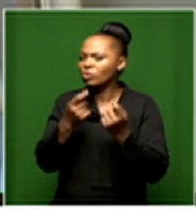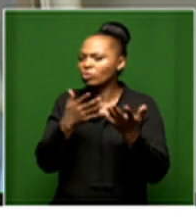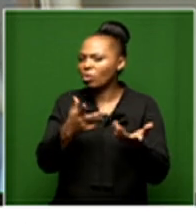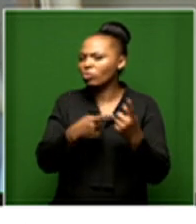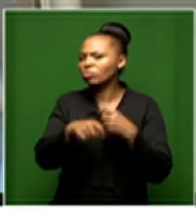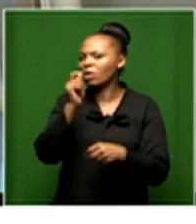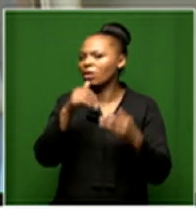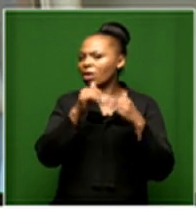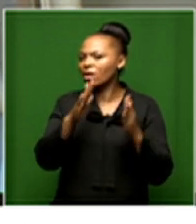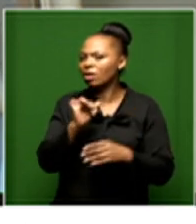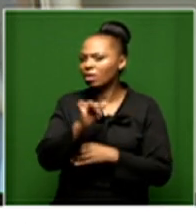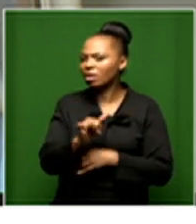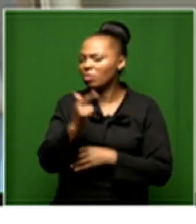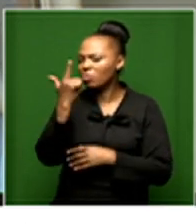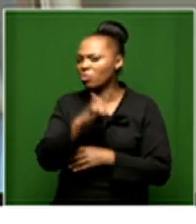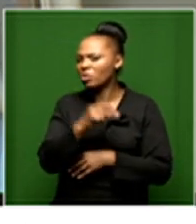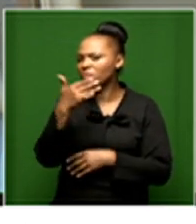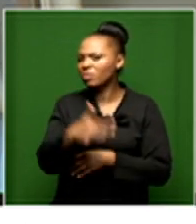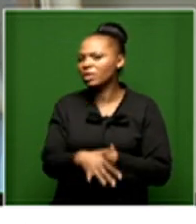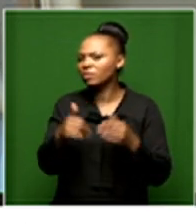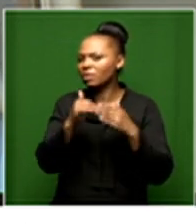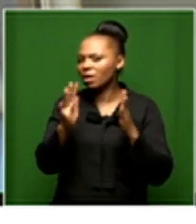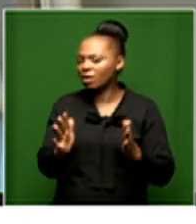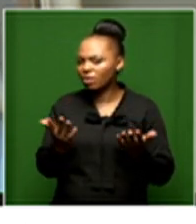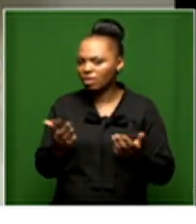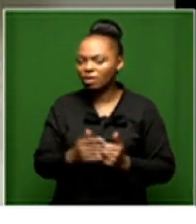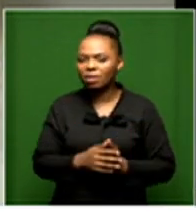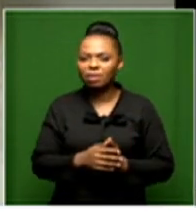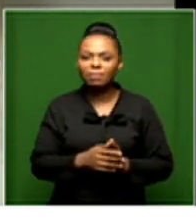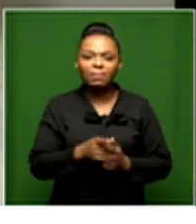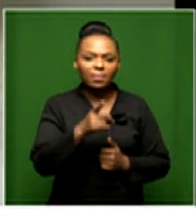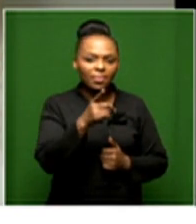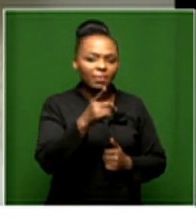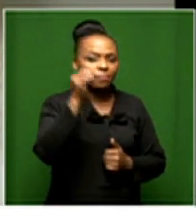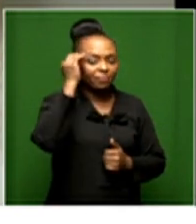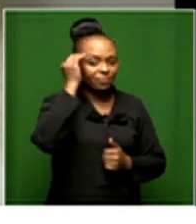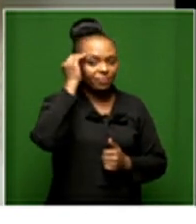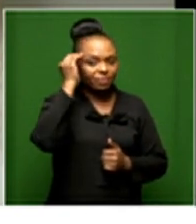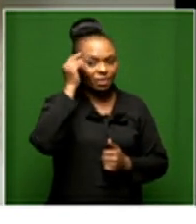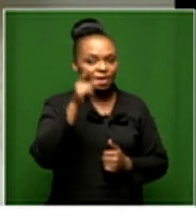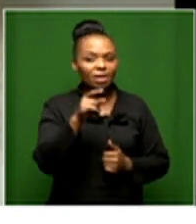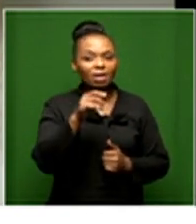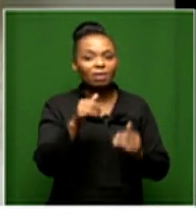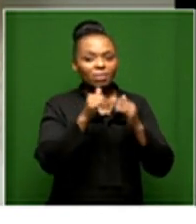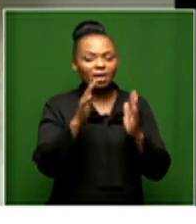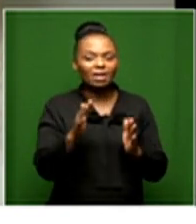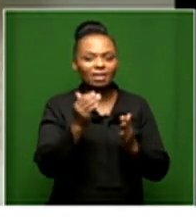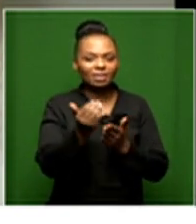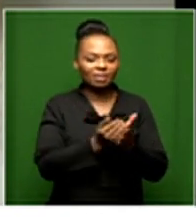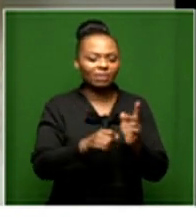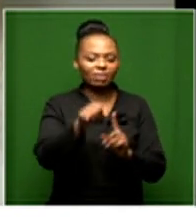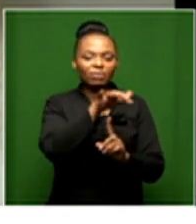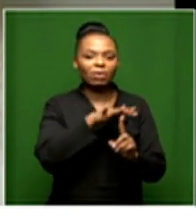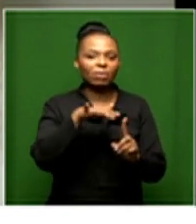Well, Sakina, like I said, is the building a safe environment and whole, and